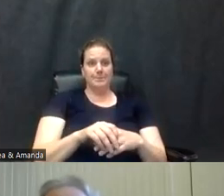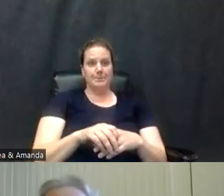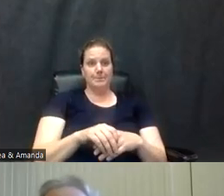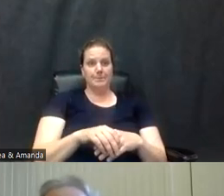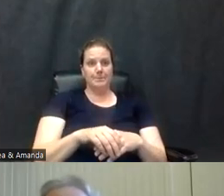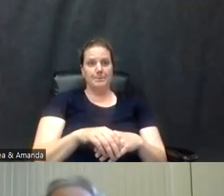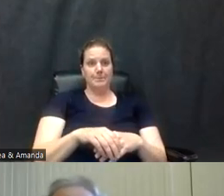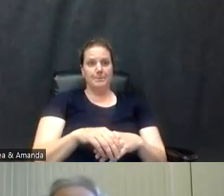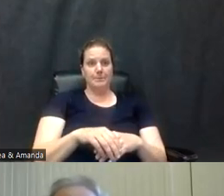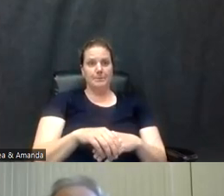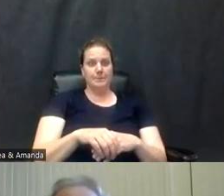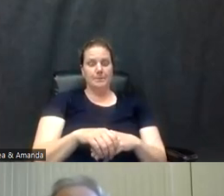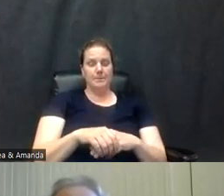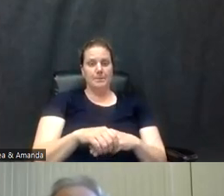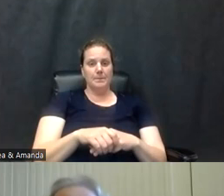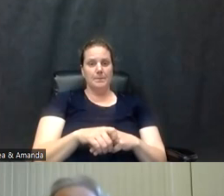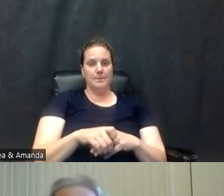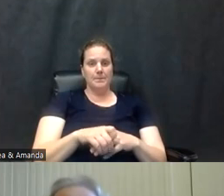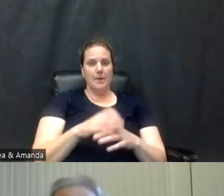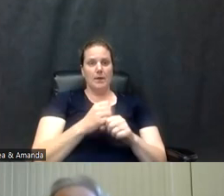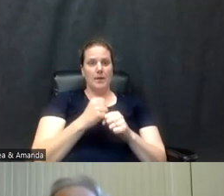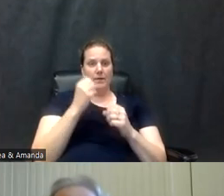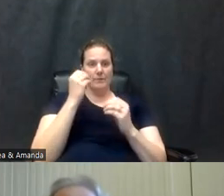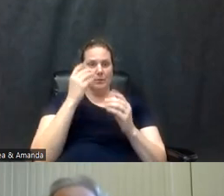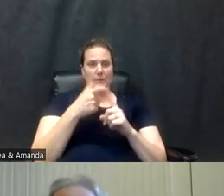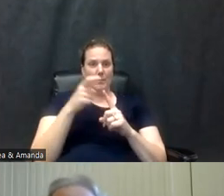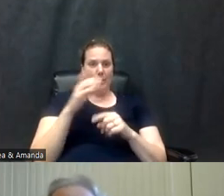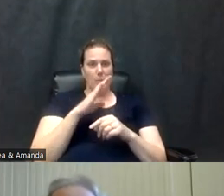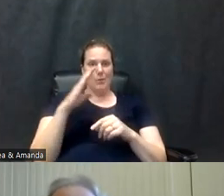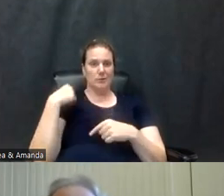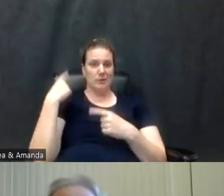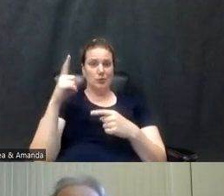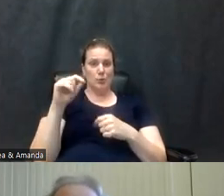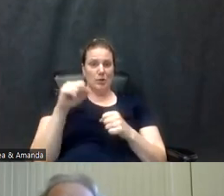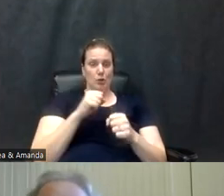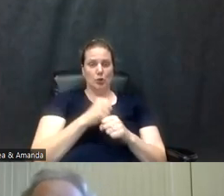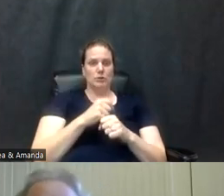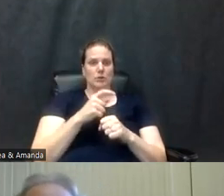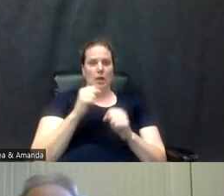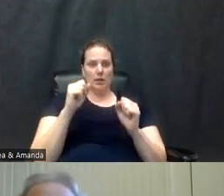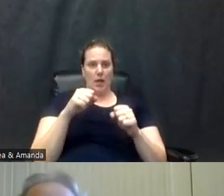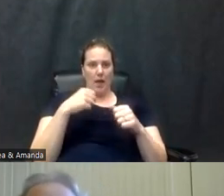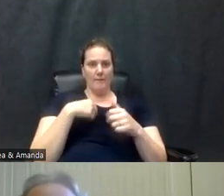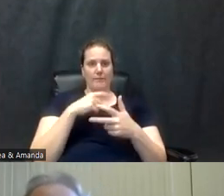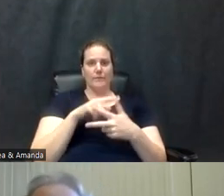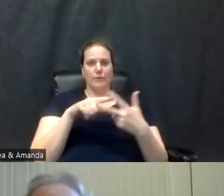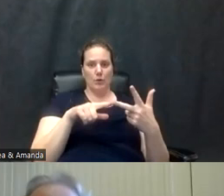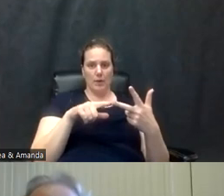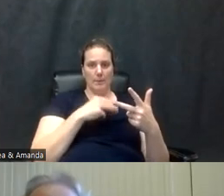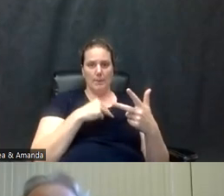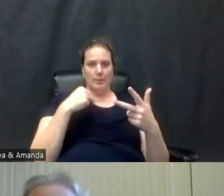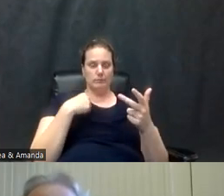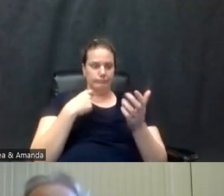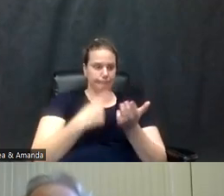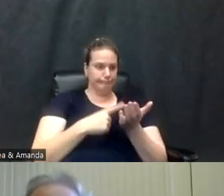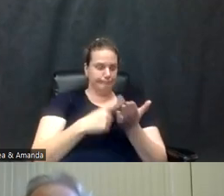I've been getting information from this board for 20 some years now. They can take a panel of three members and hold an in-depth